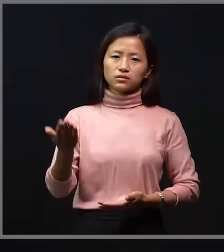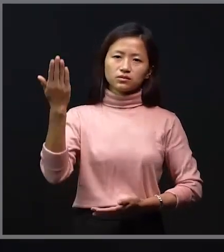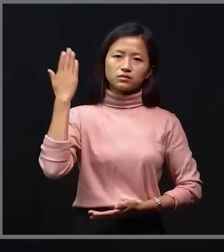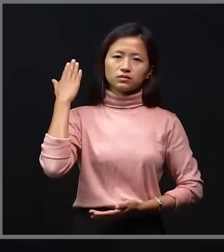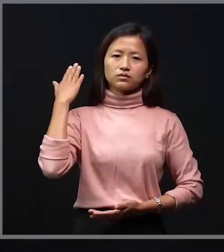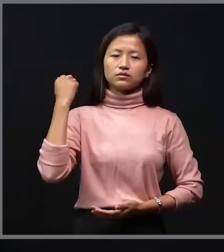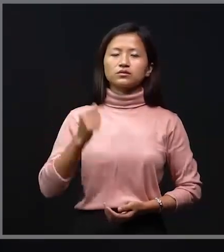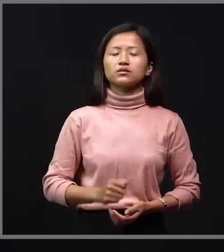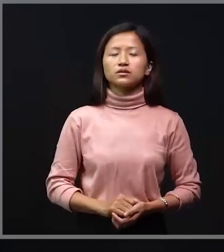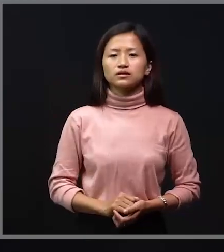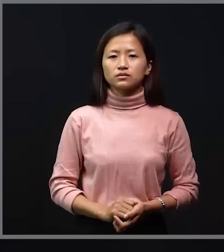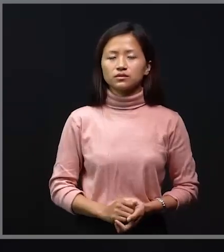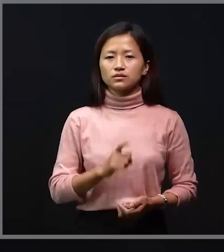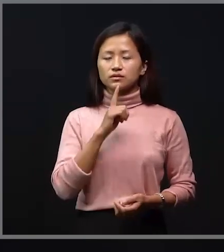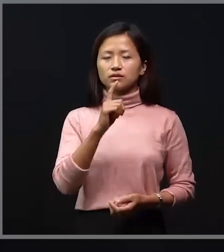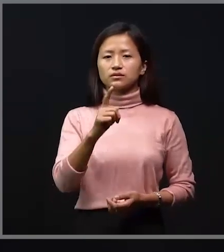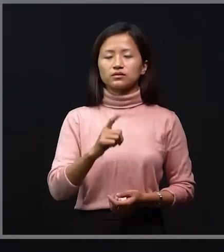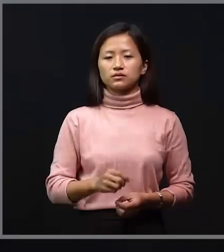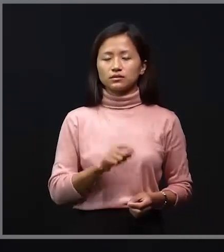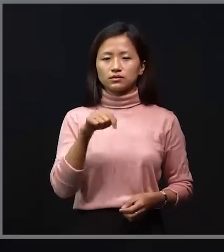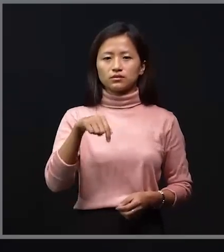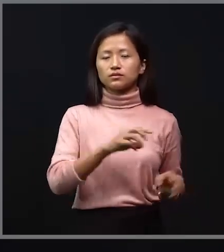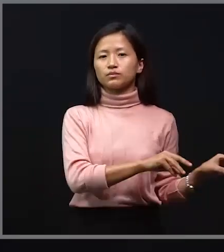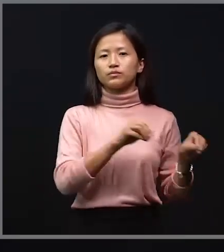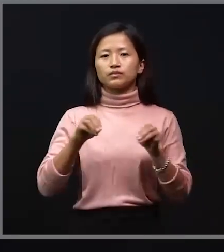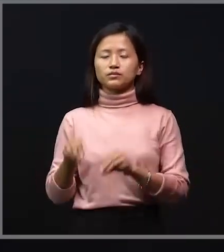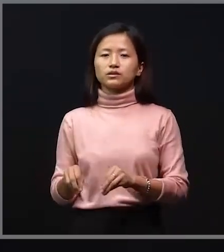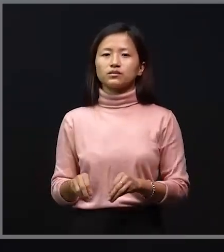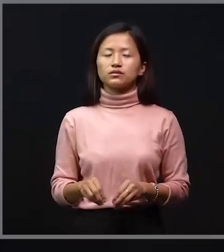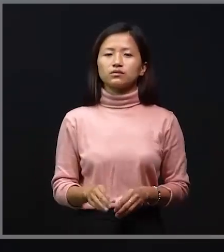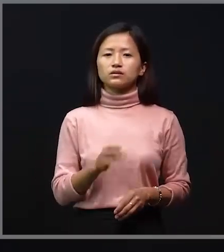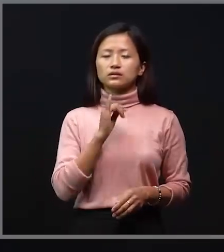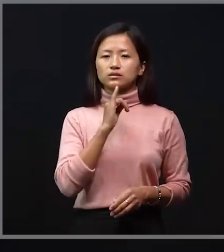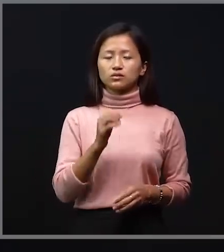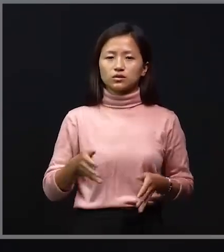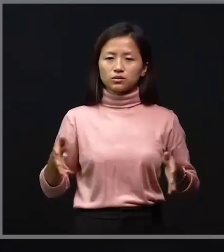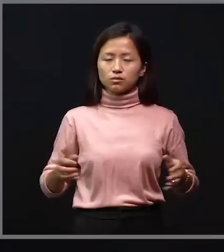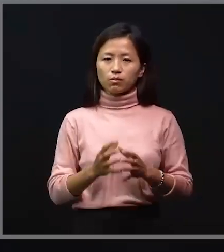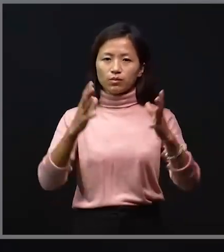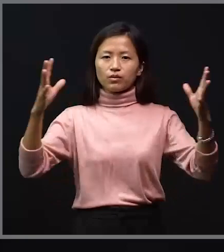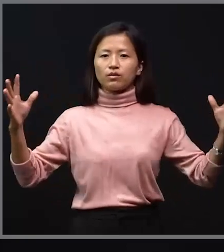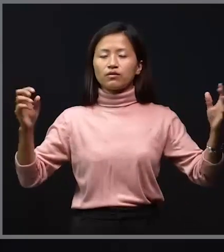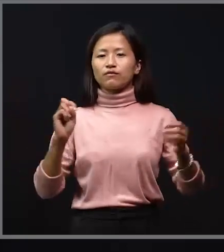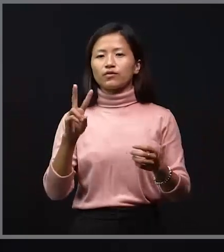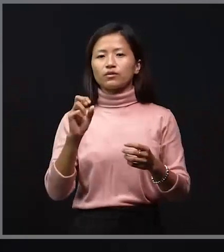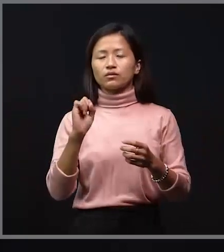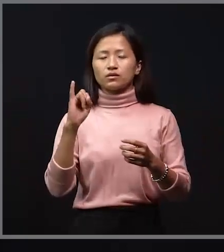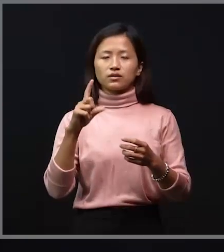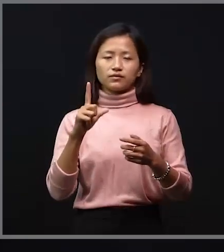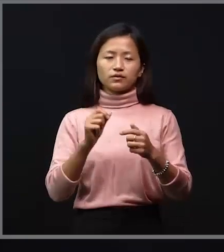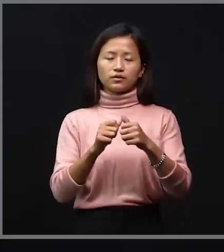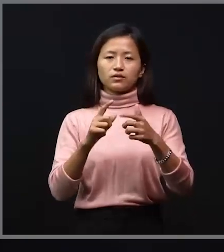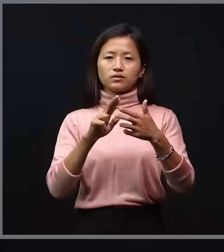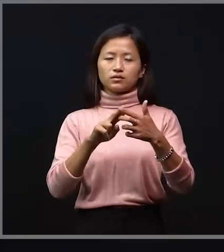is, they say this movement, okay, this movement, it was more violent than the revolt